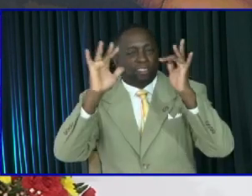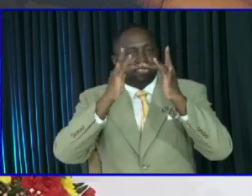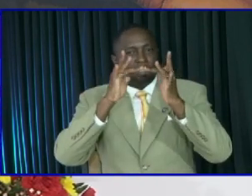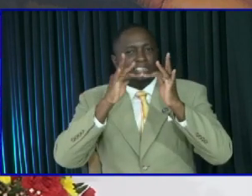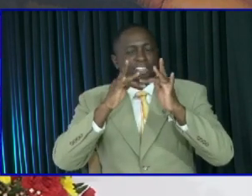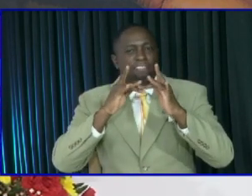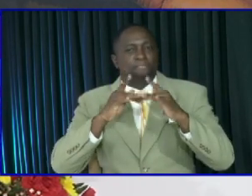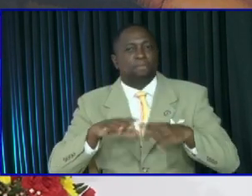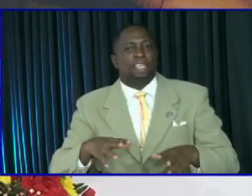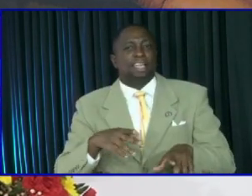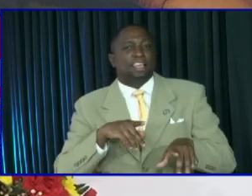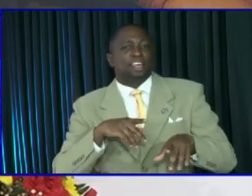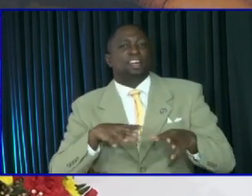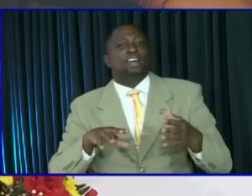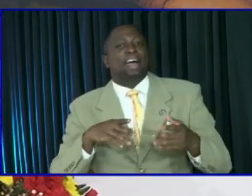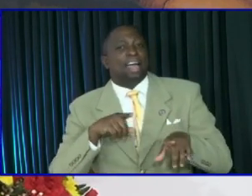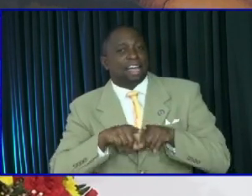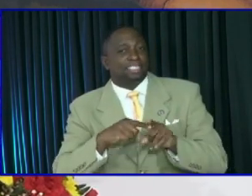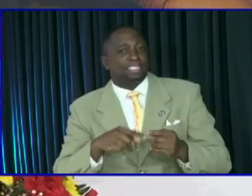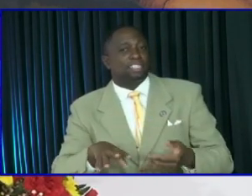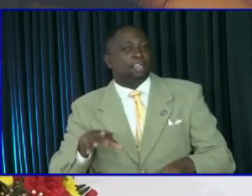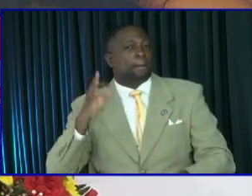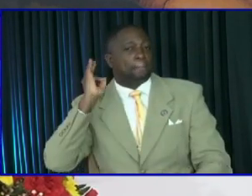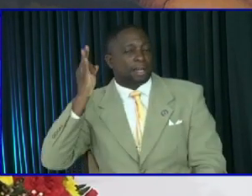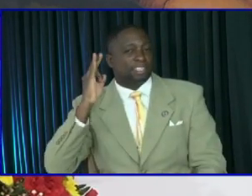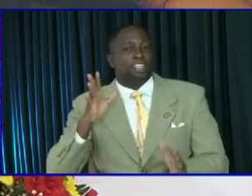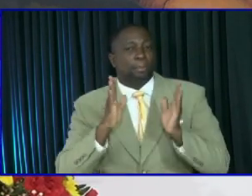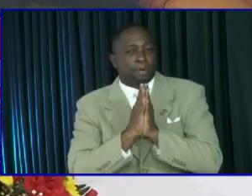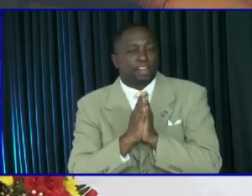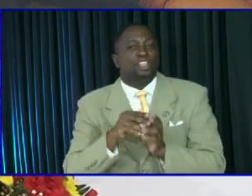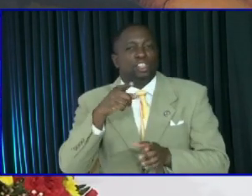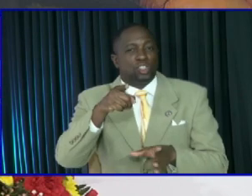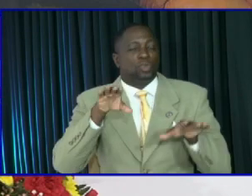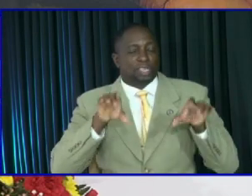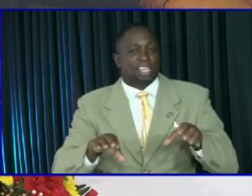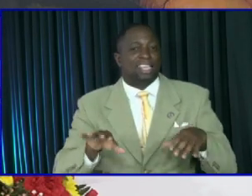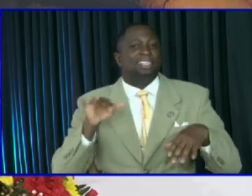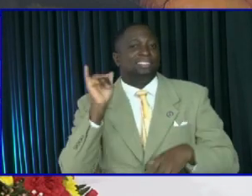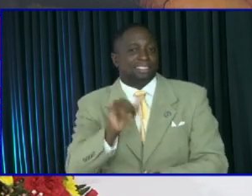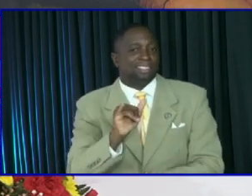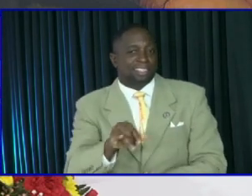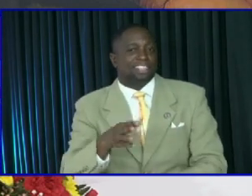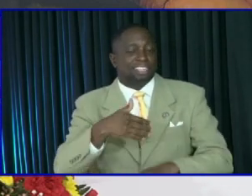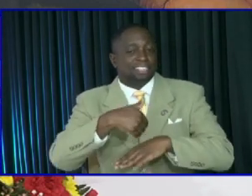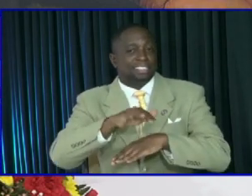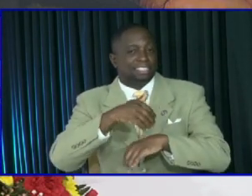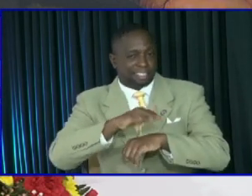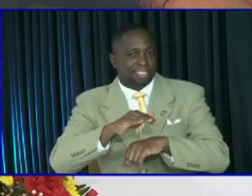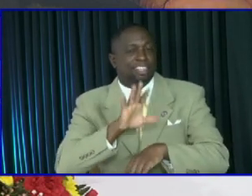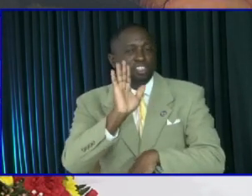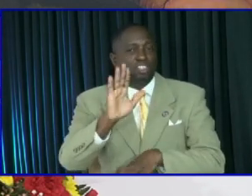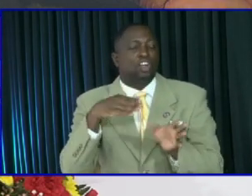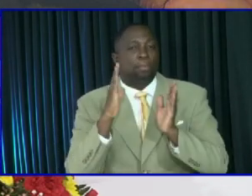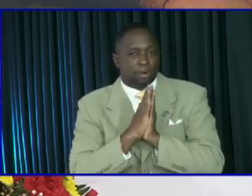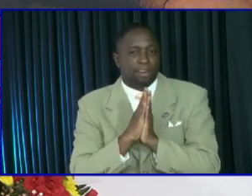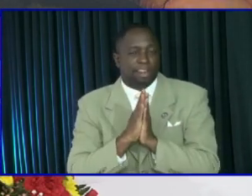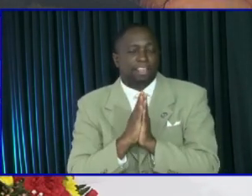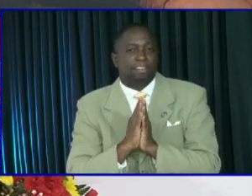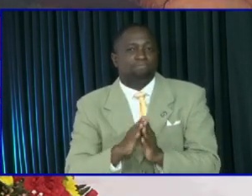as Pastor Williams lifts up our request to the God who hears and answers prayer.